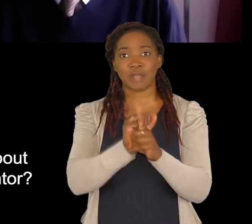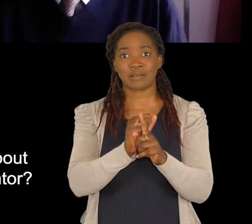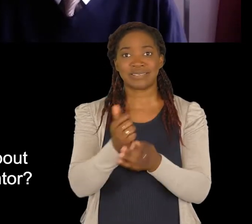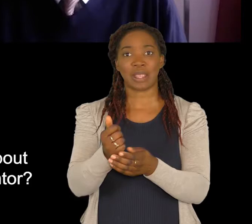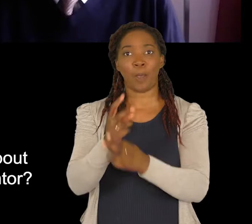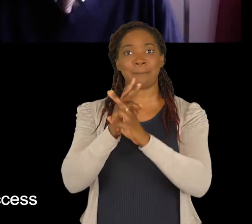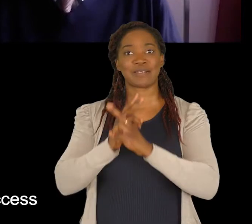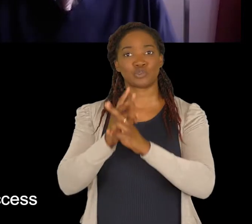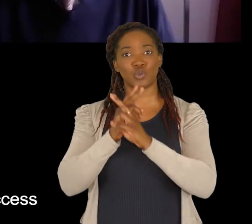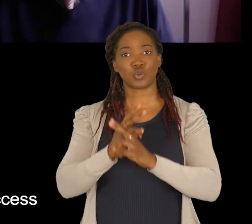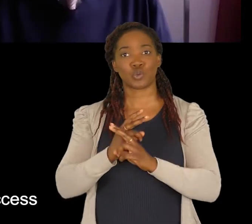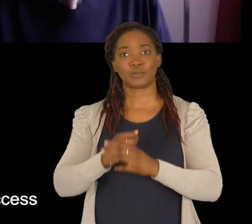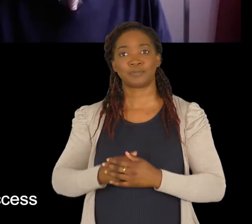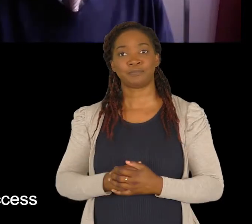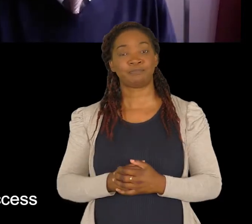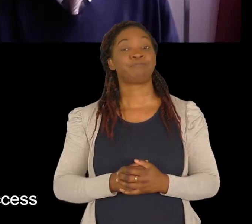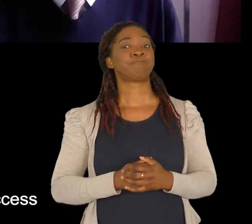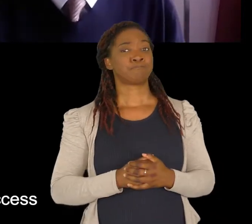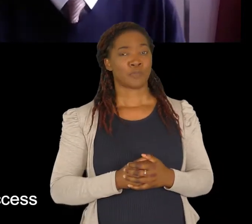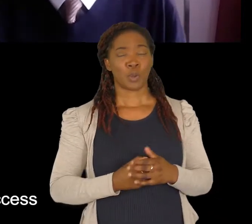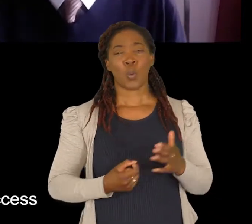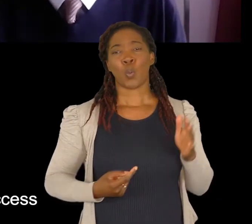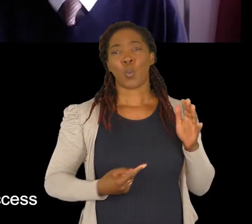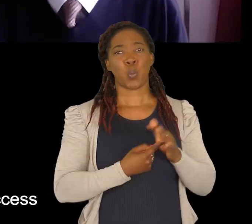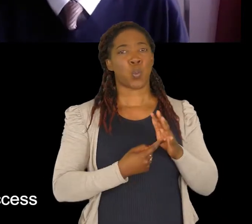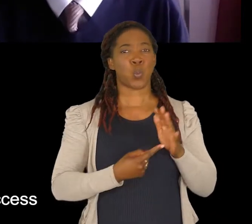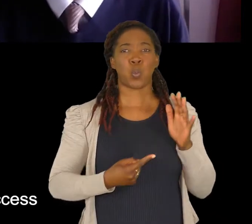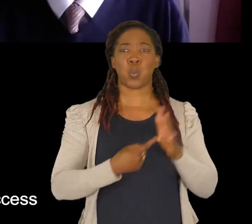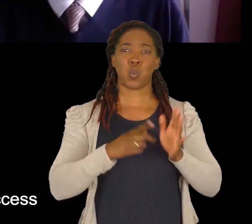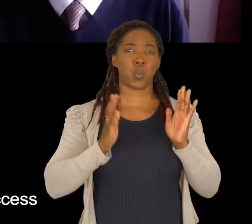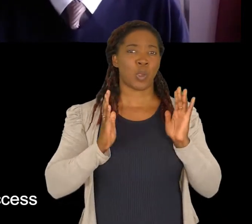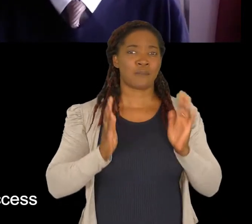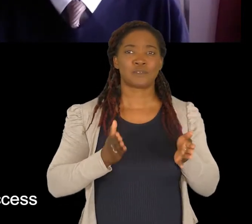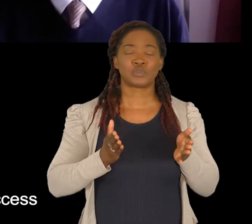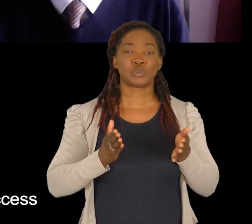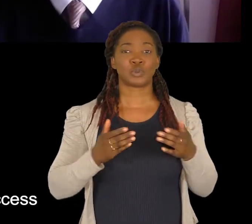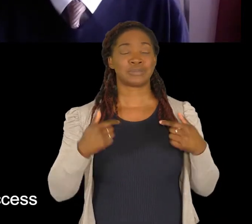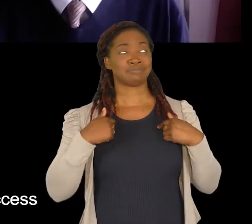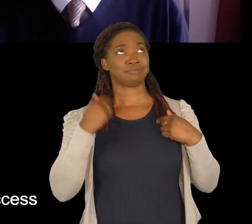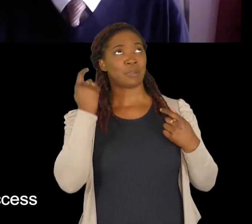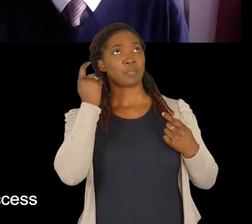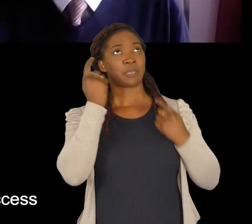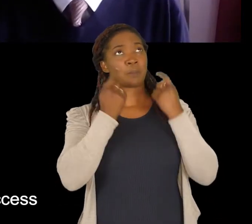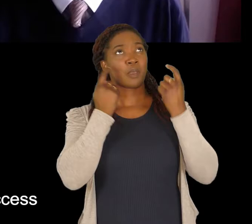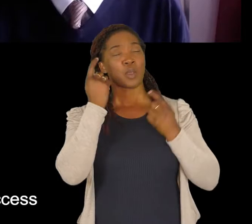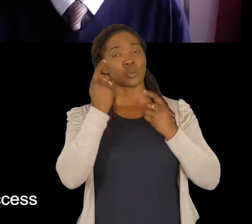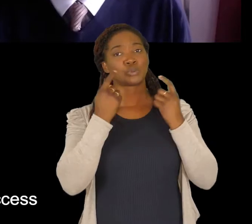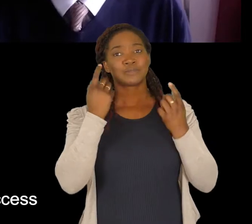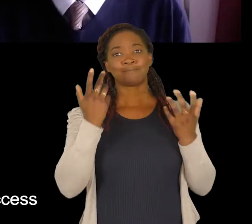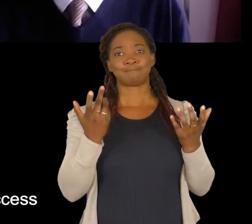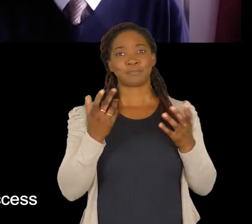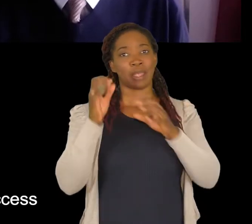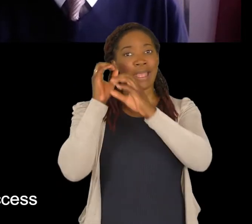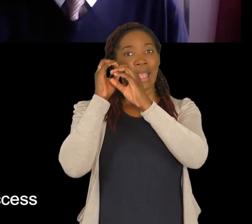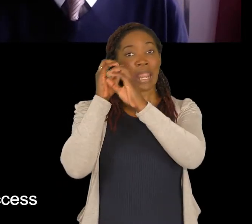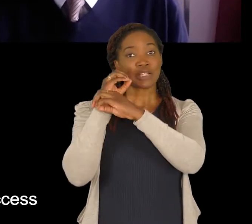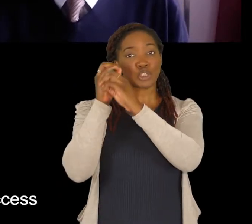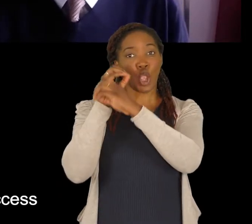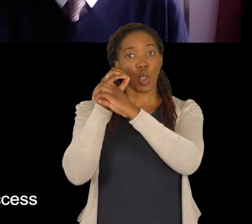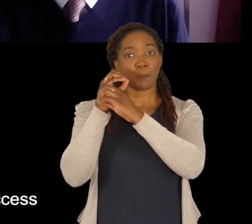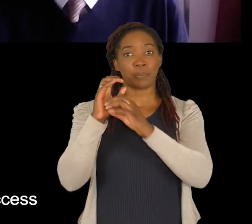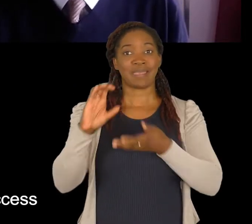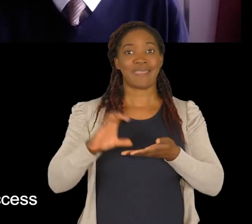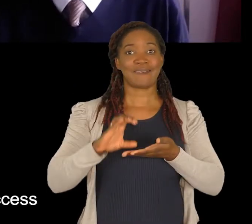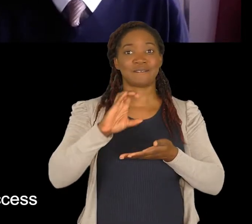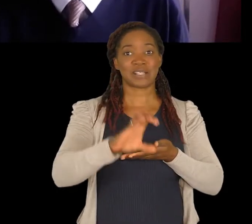a mentor? Yeah. Critical, absolutely critical. If I think about Kaleidoscope investments